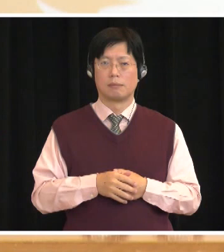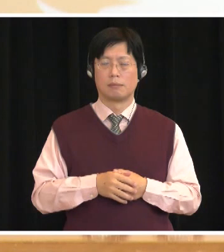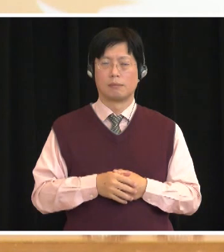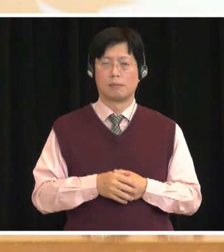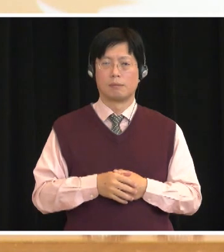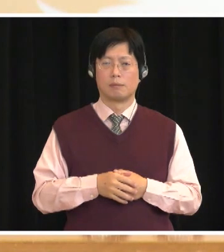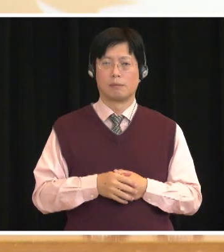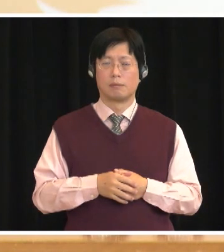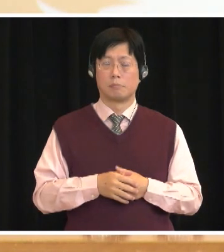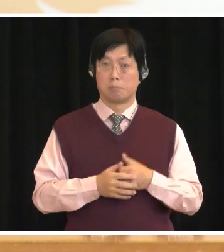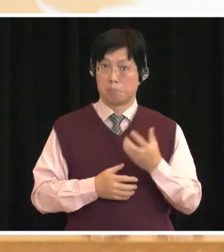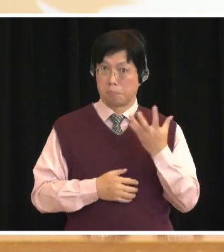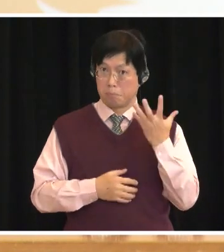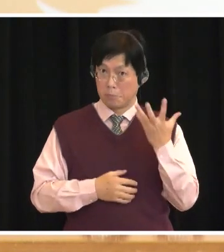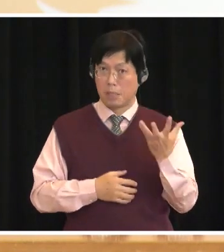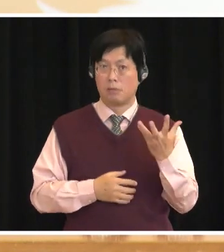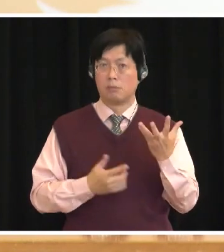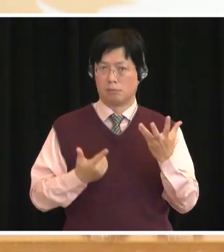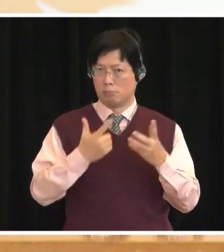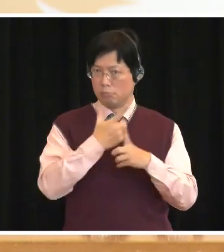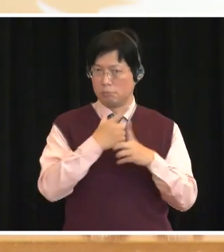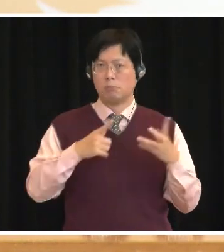trial. So